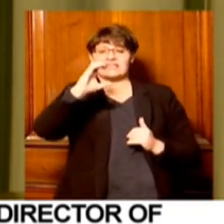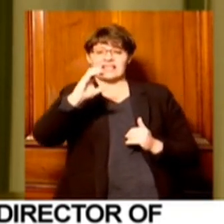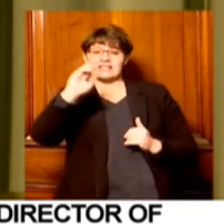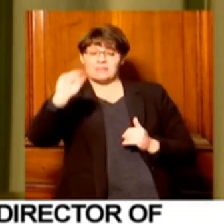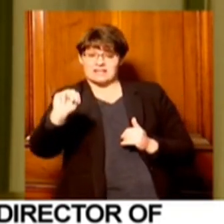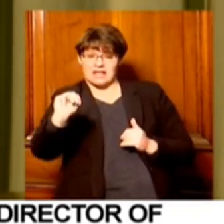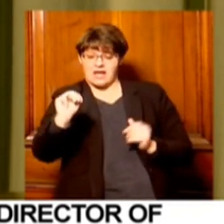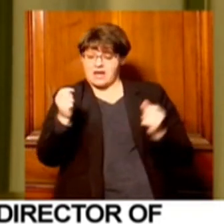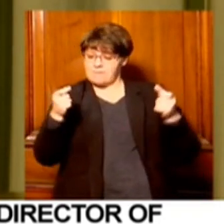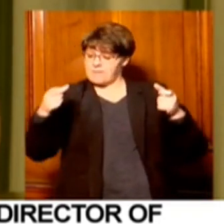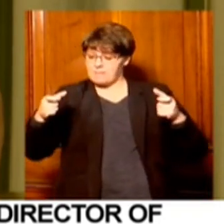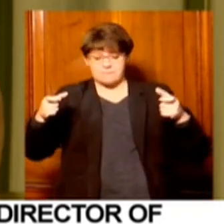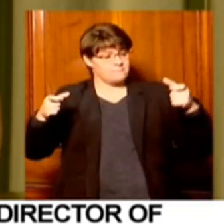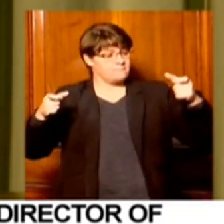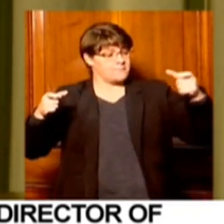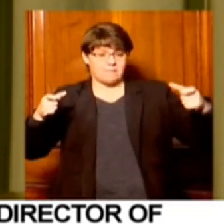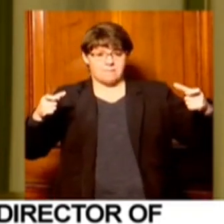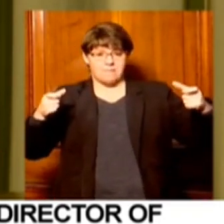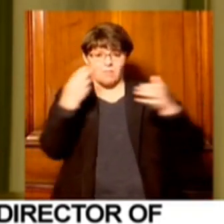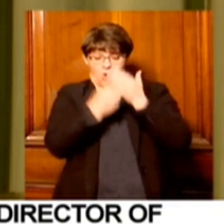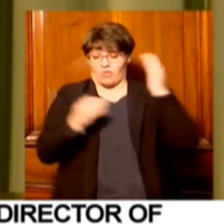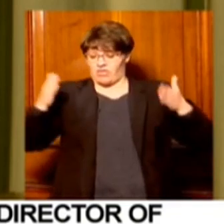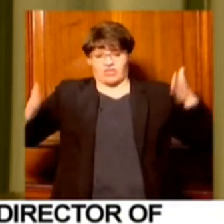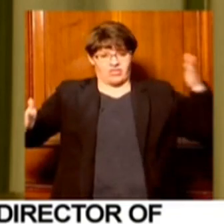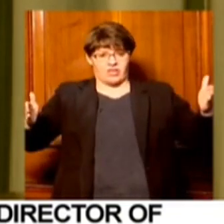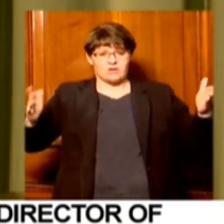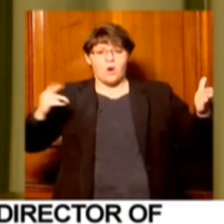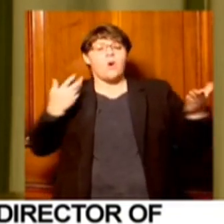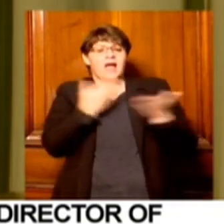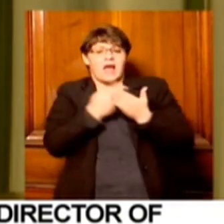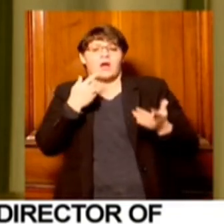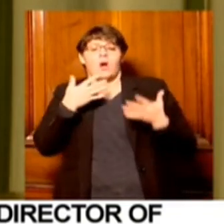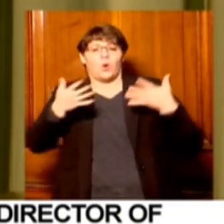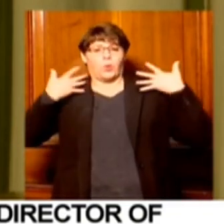5 centimeters, open on both sides.